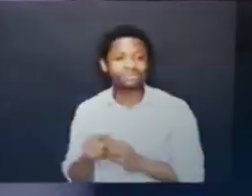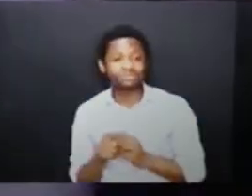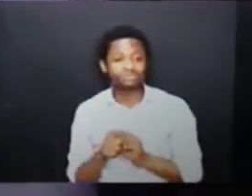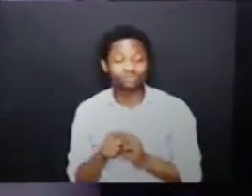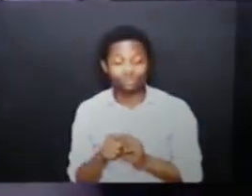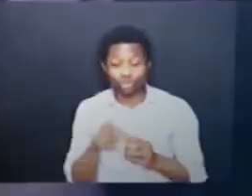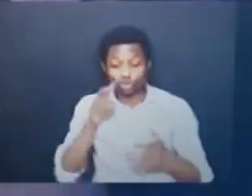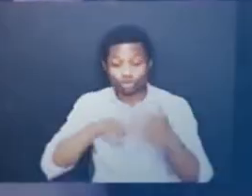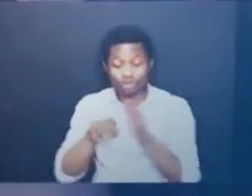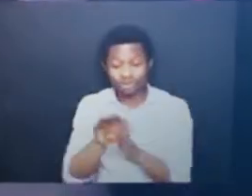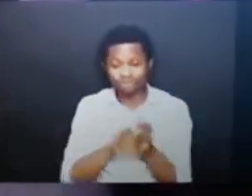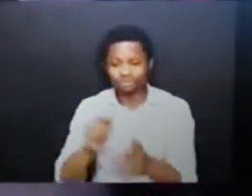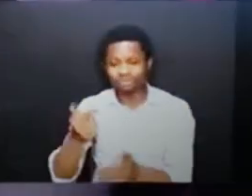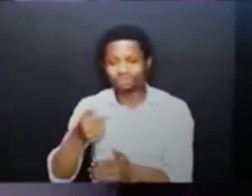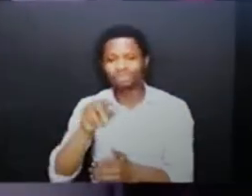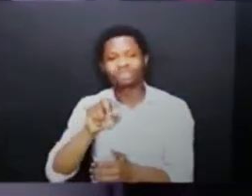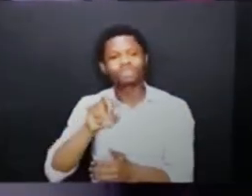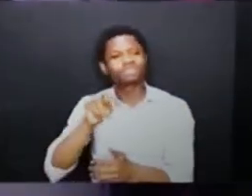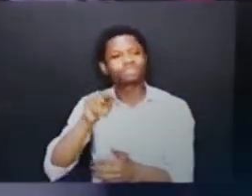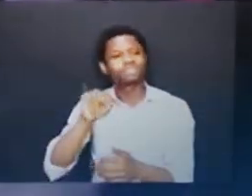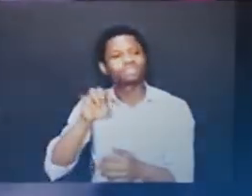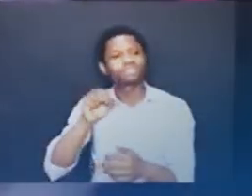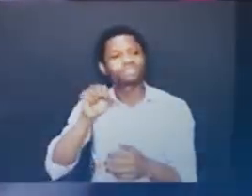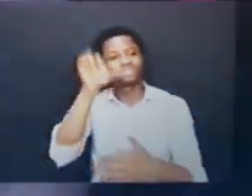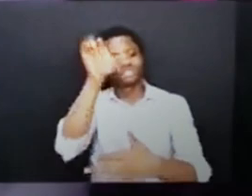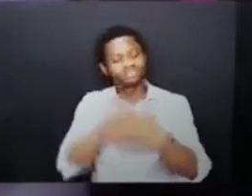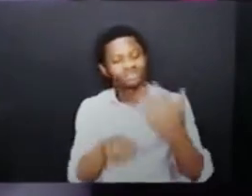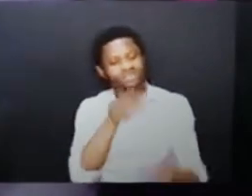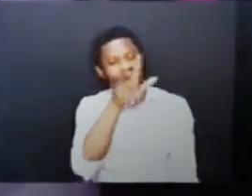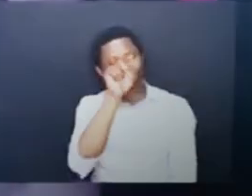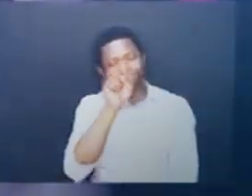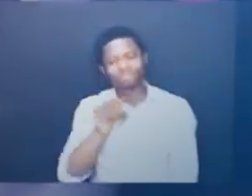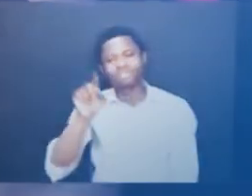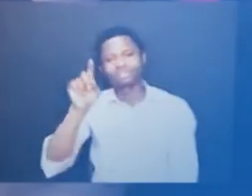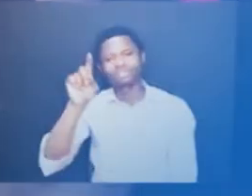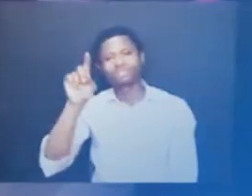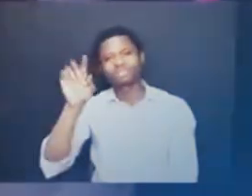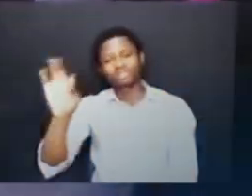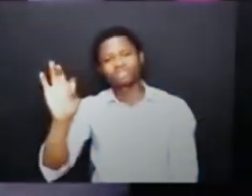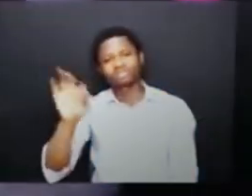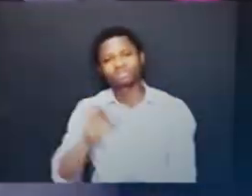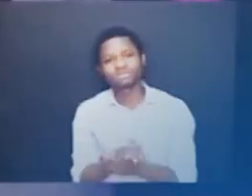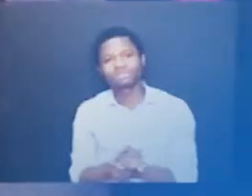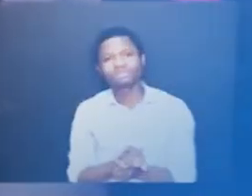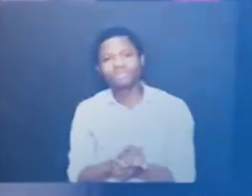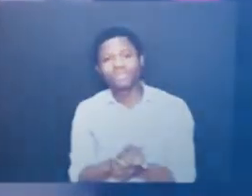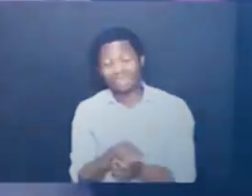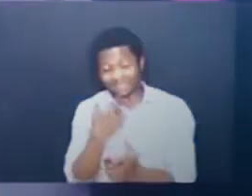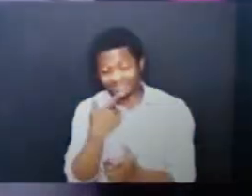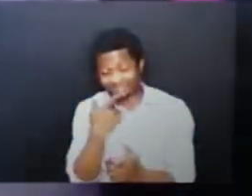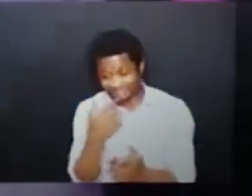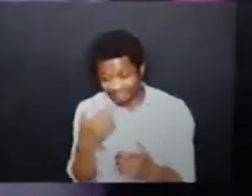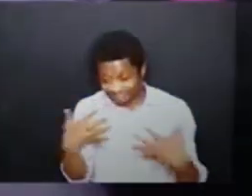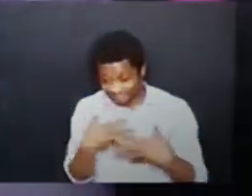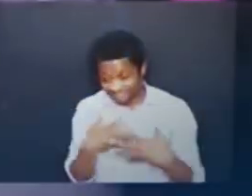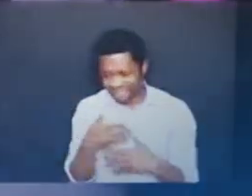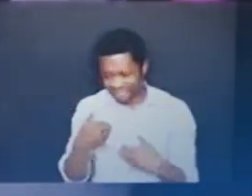Genesis 3, verse 9. I'm saying that there's a force in